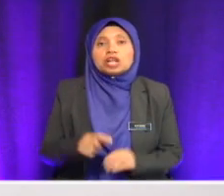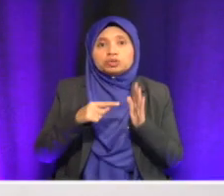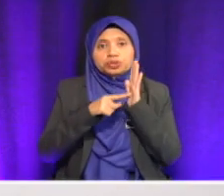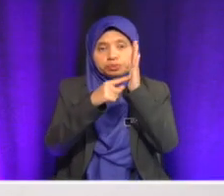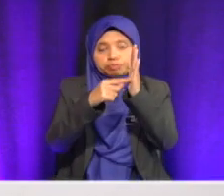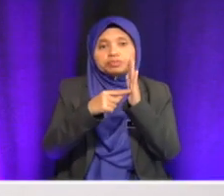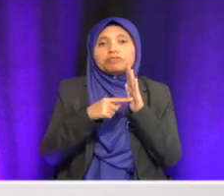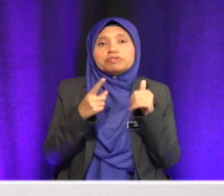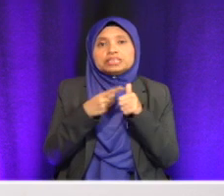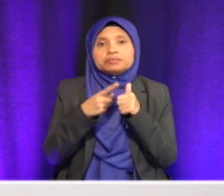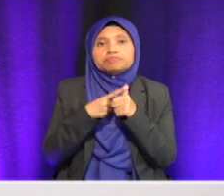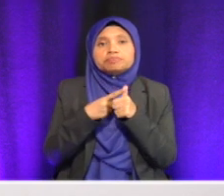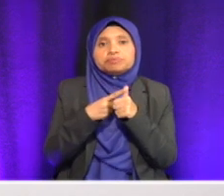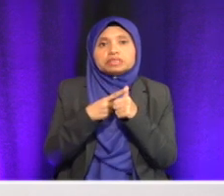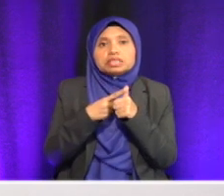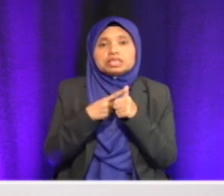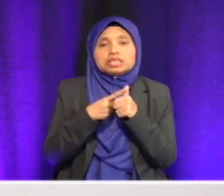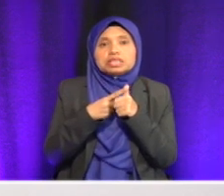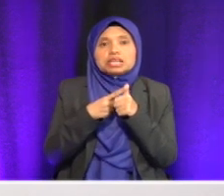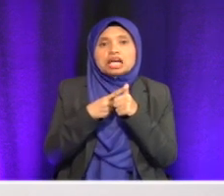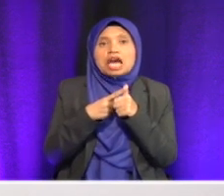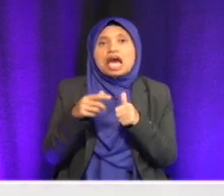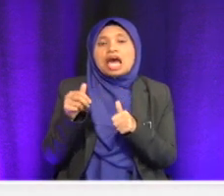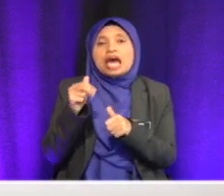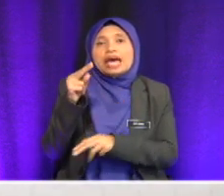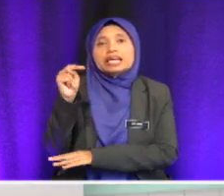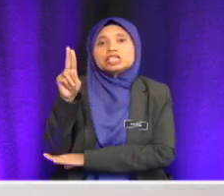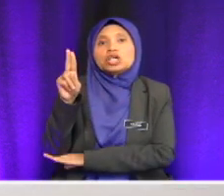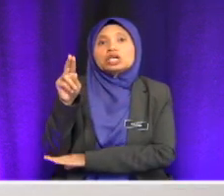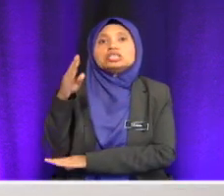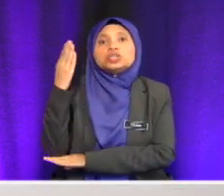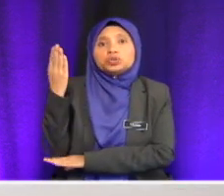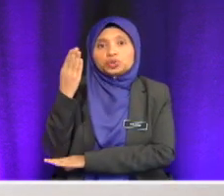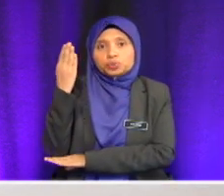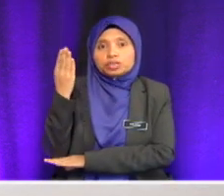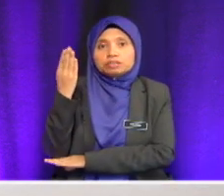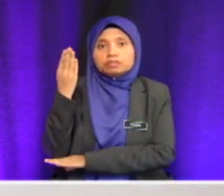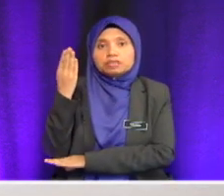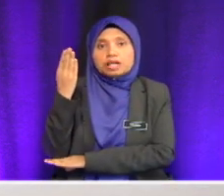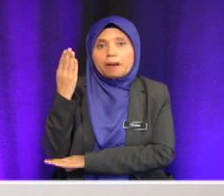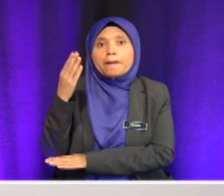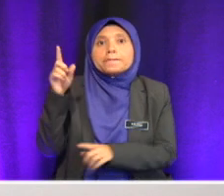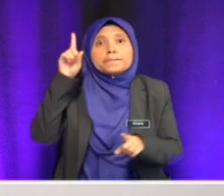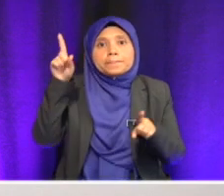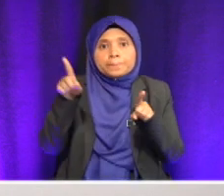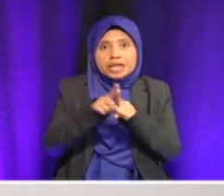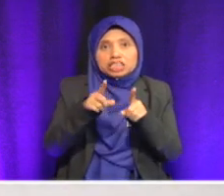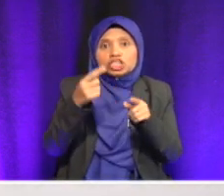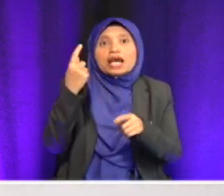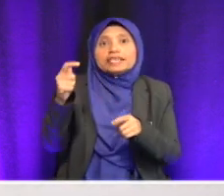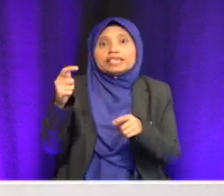options first. Okay, strange or unusual. So which word do you think match the meaning?